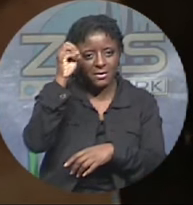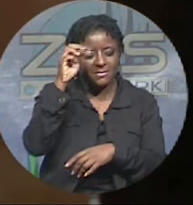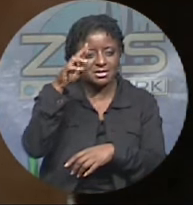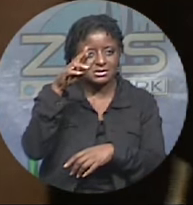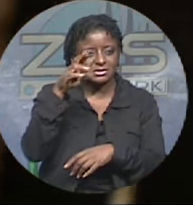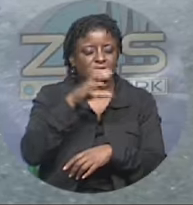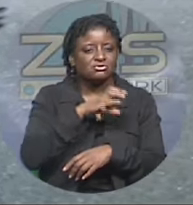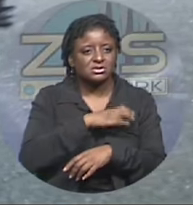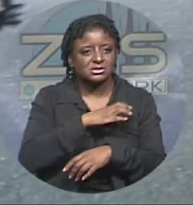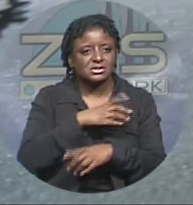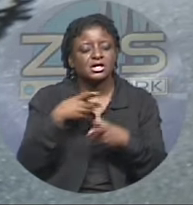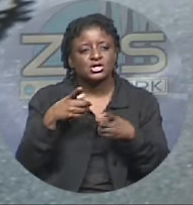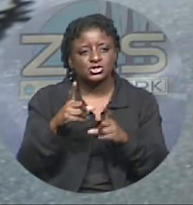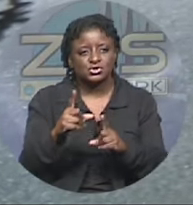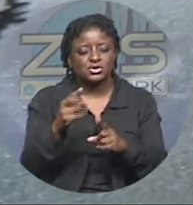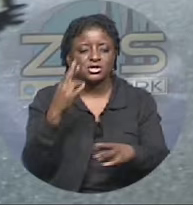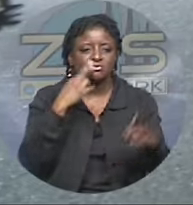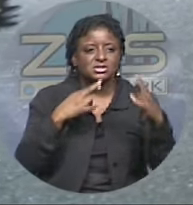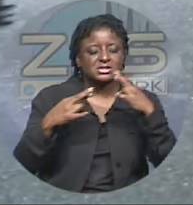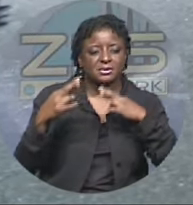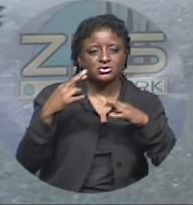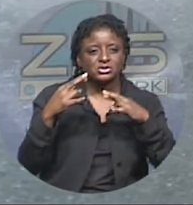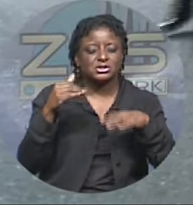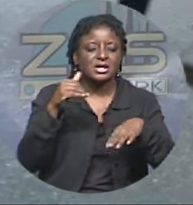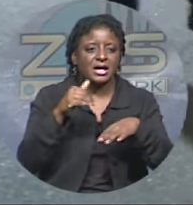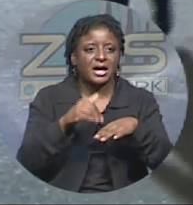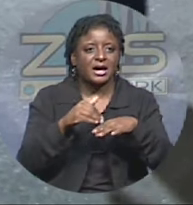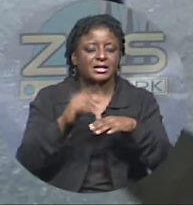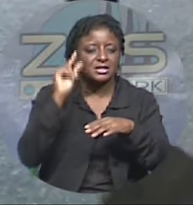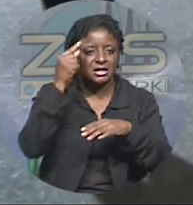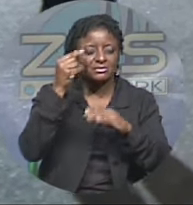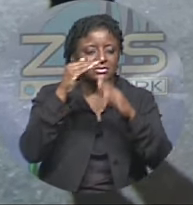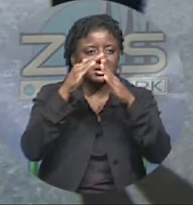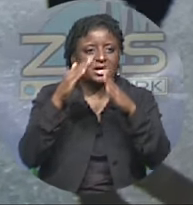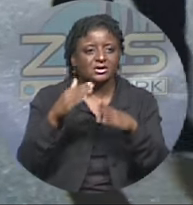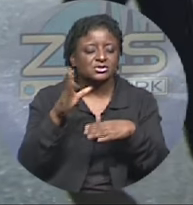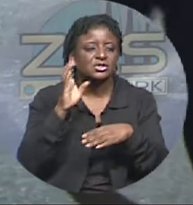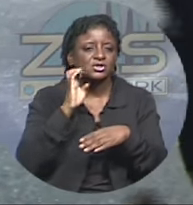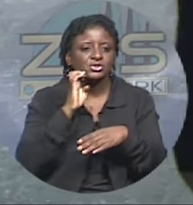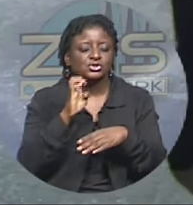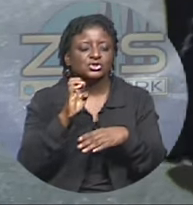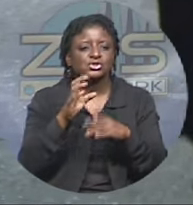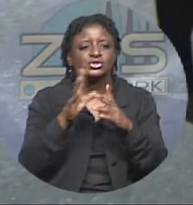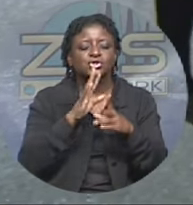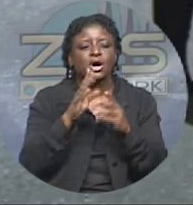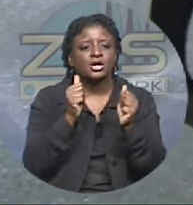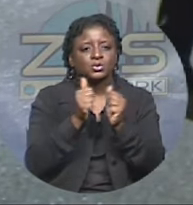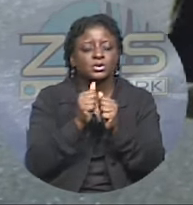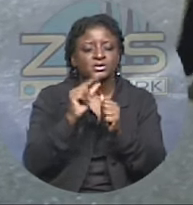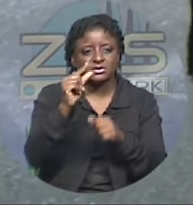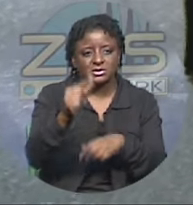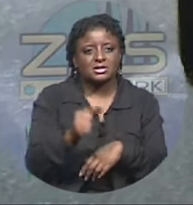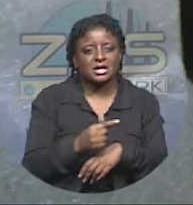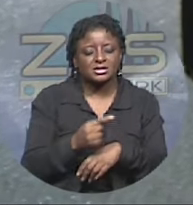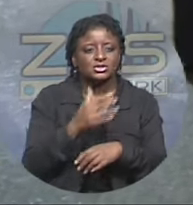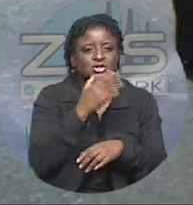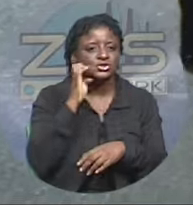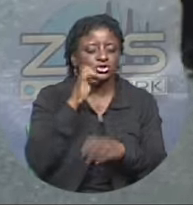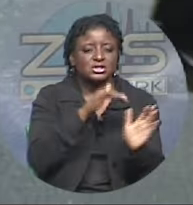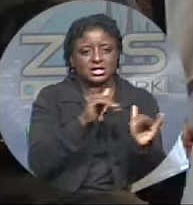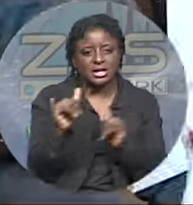the reception at Mount Fitzwilliam, the princess mingled with guests and chatted with a number of them. Princess Anne left the capital today.